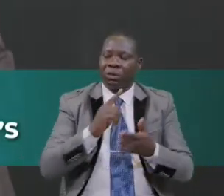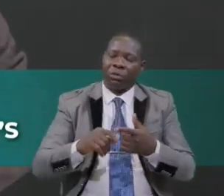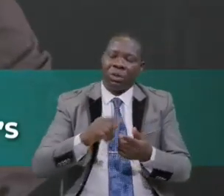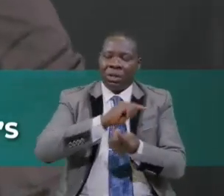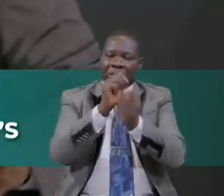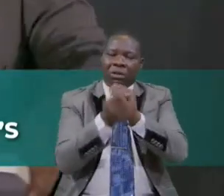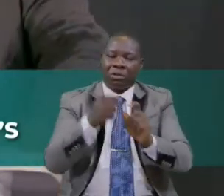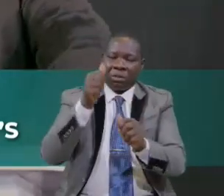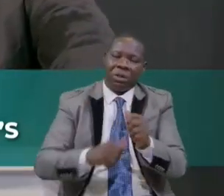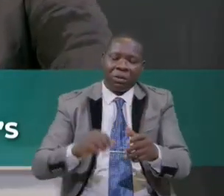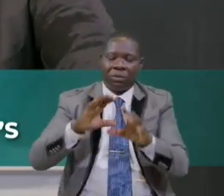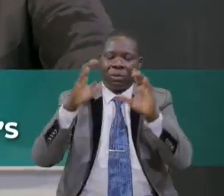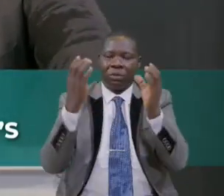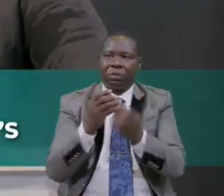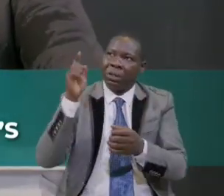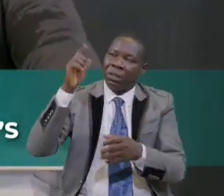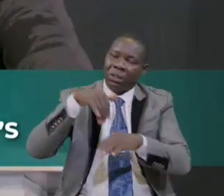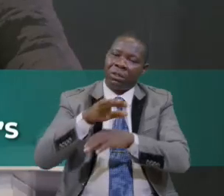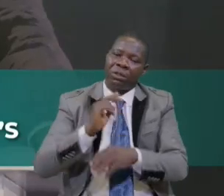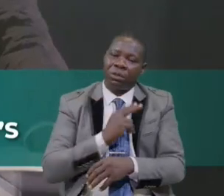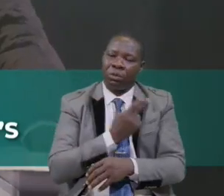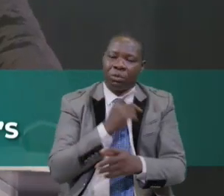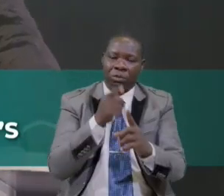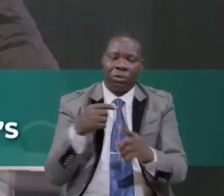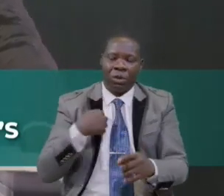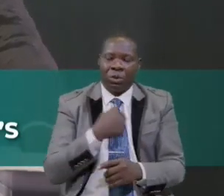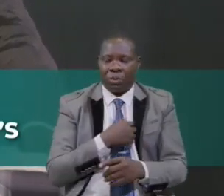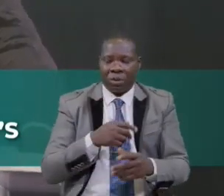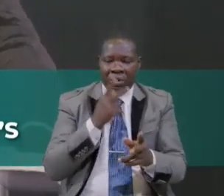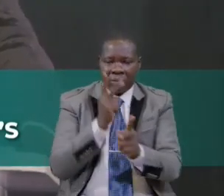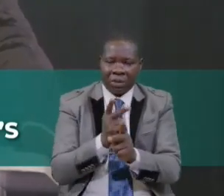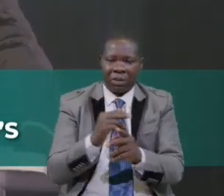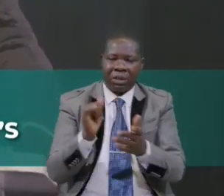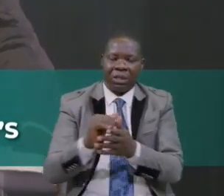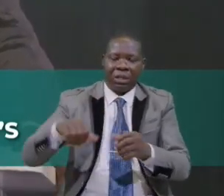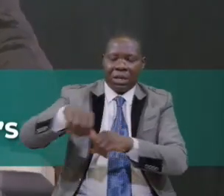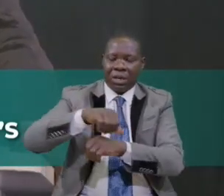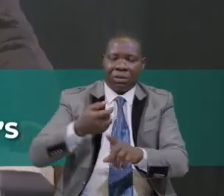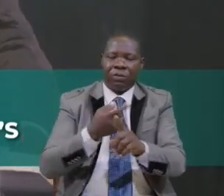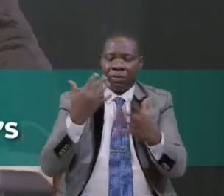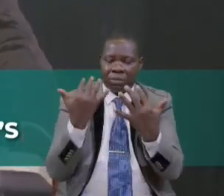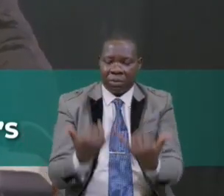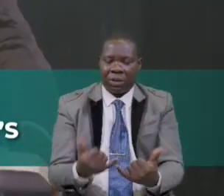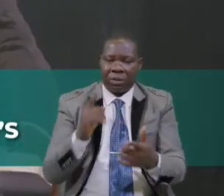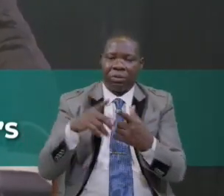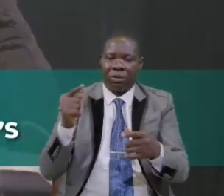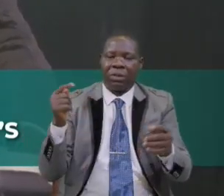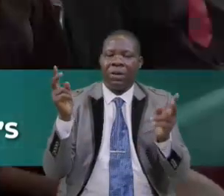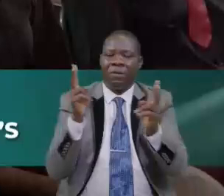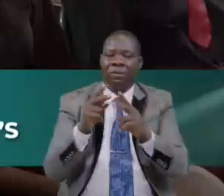to, will maintain that anointing from now till the very end, in Jesus'